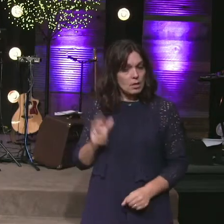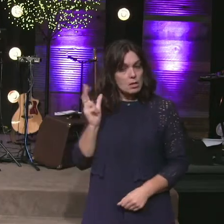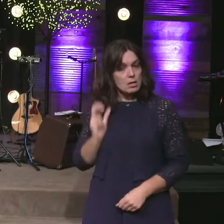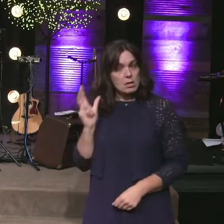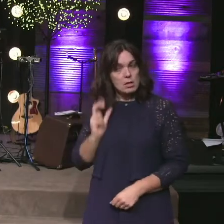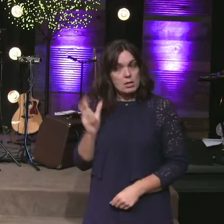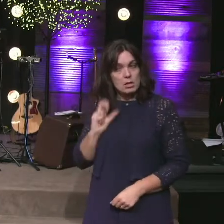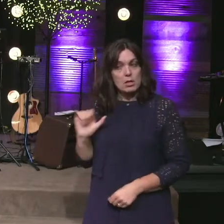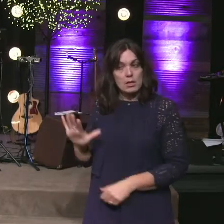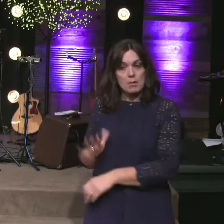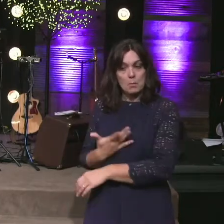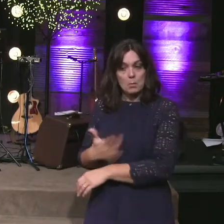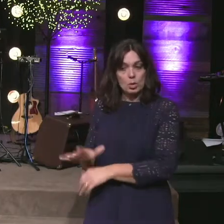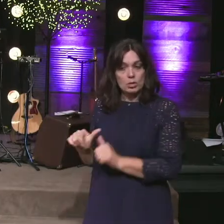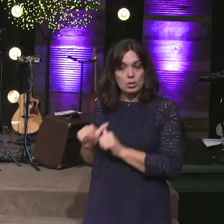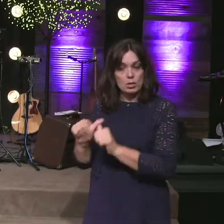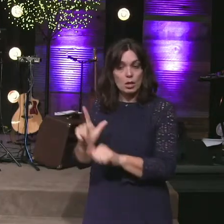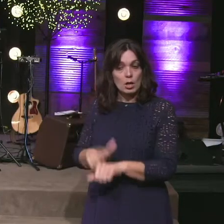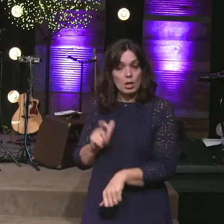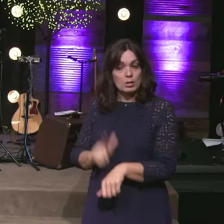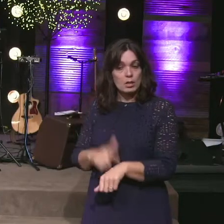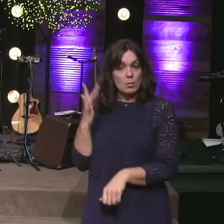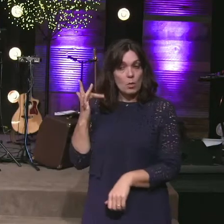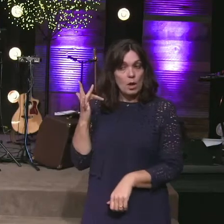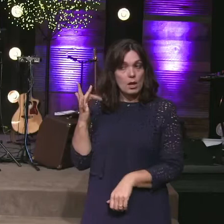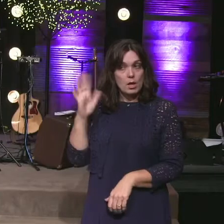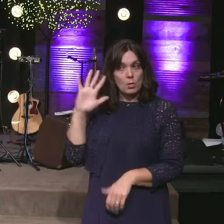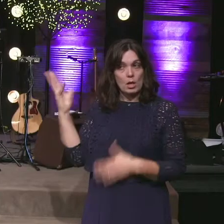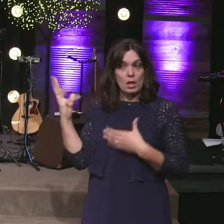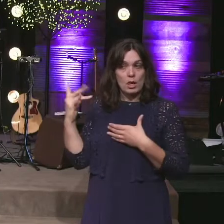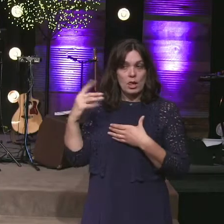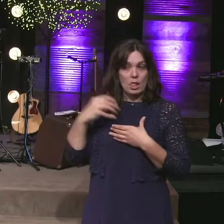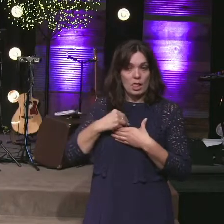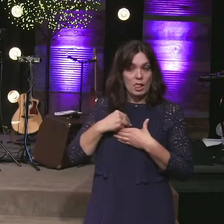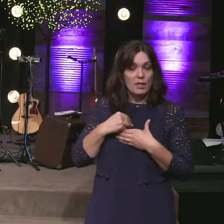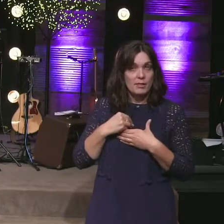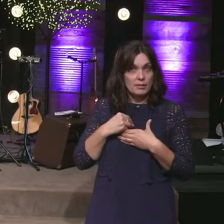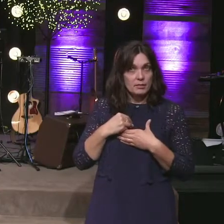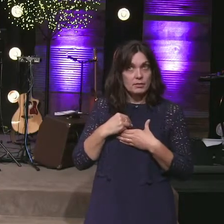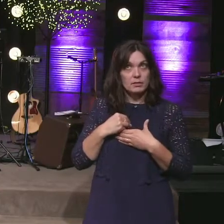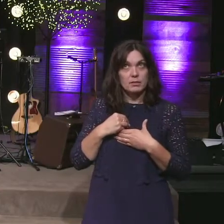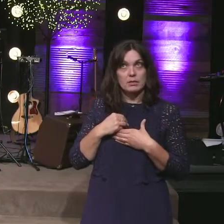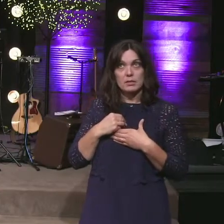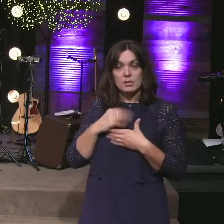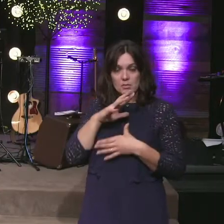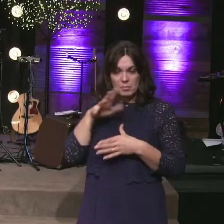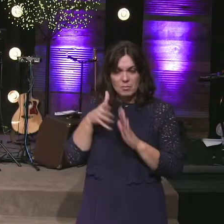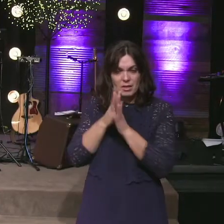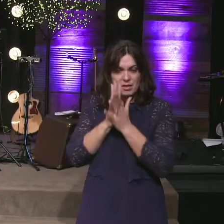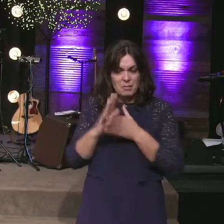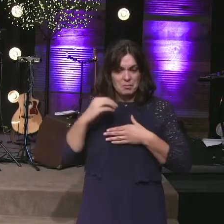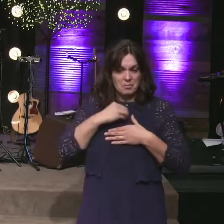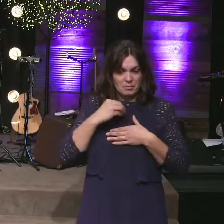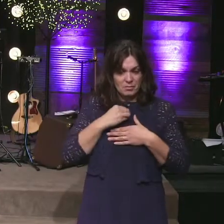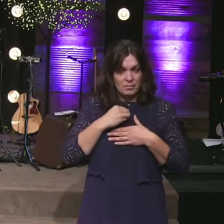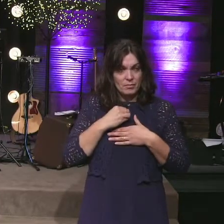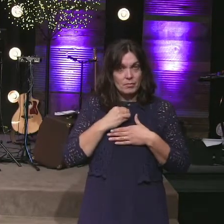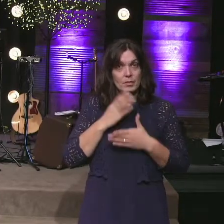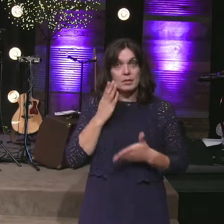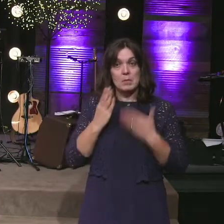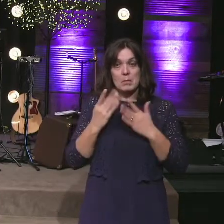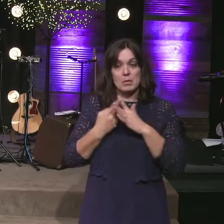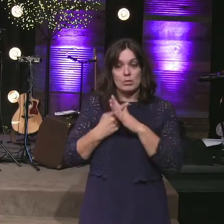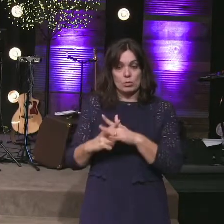very long because it would get in me, right? It would get in me, and it might start to influence